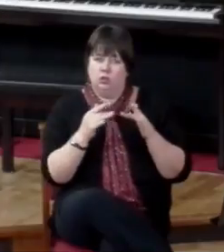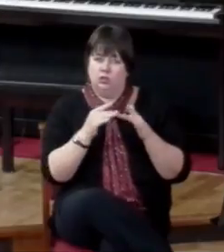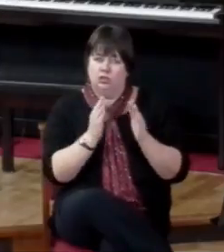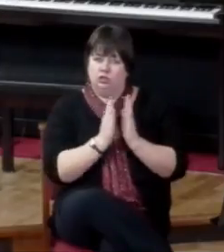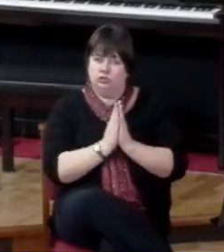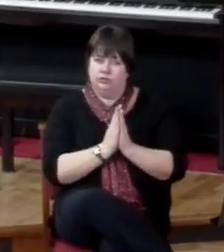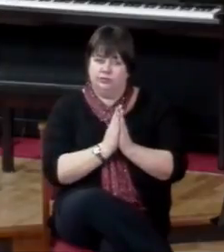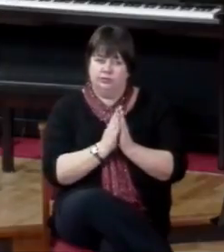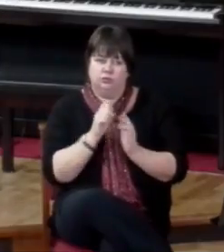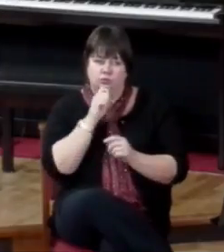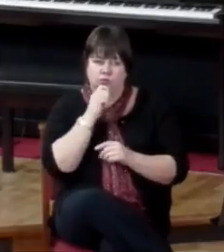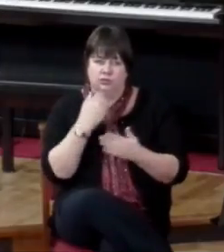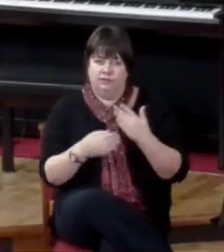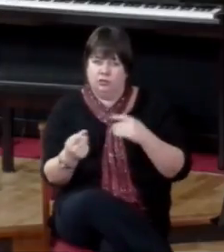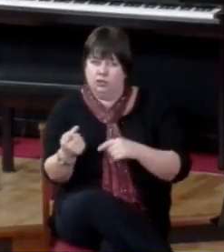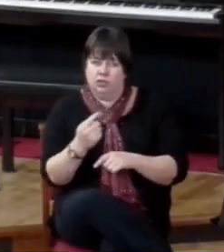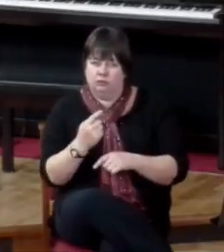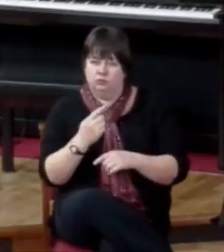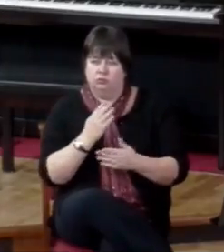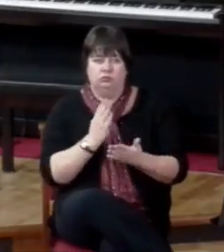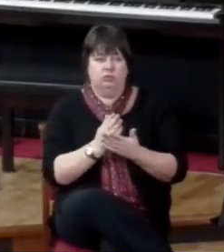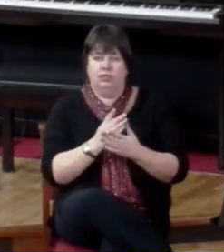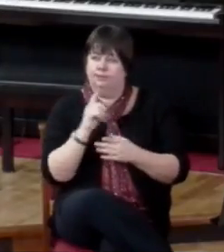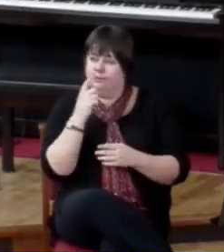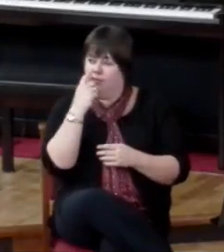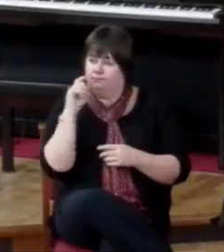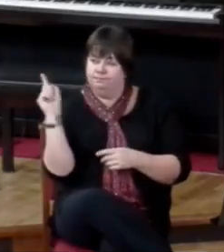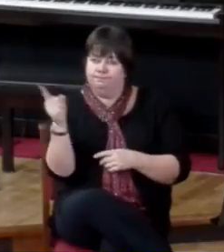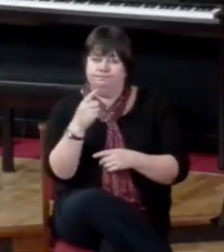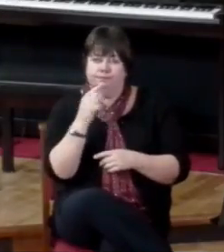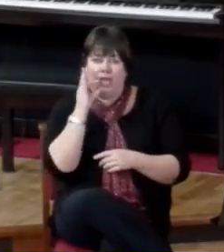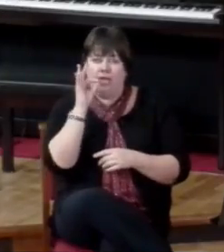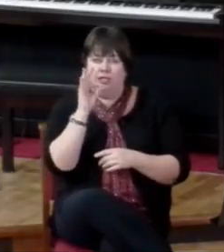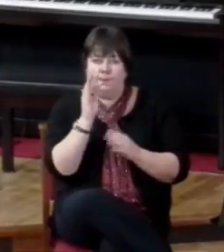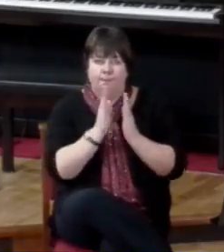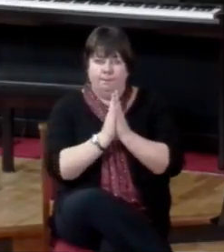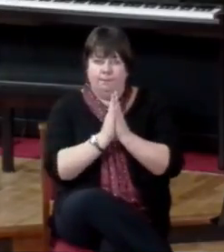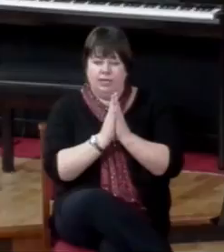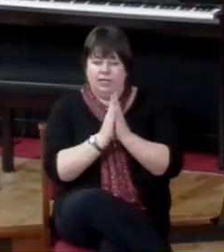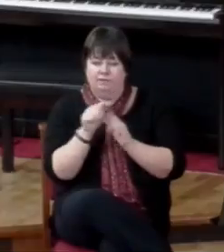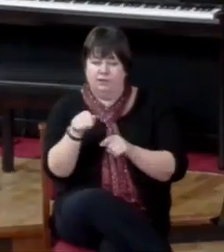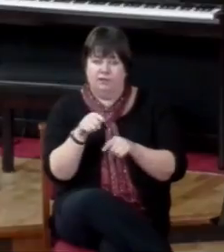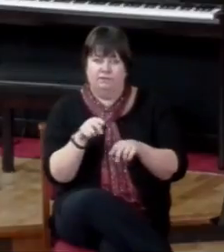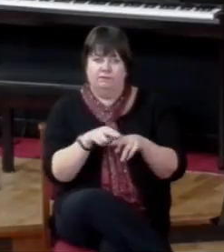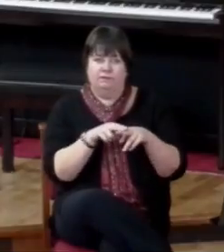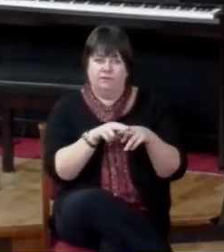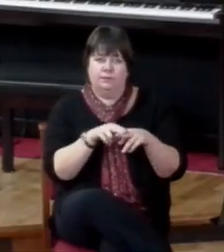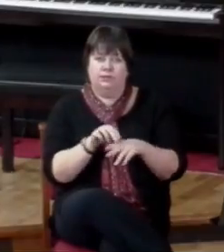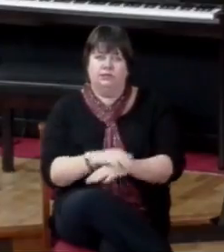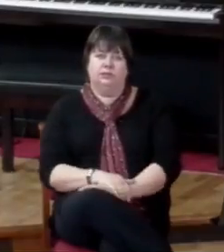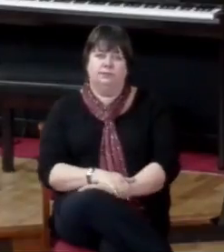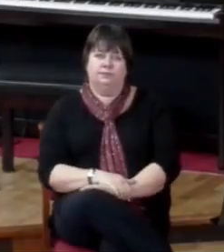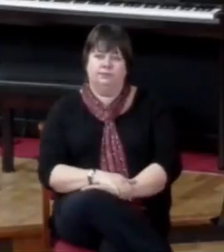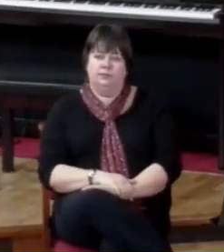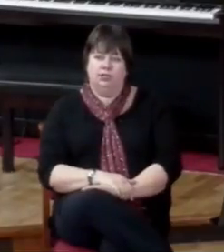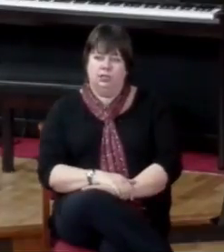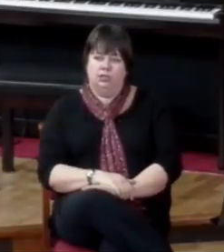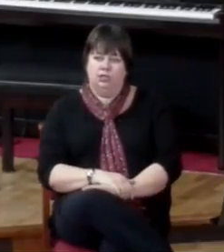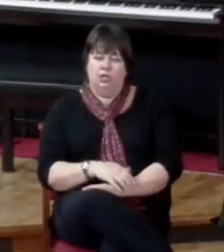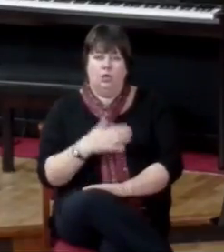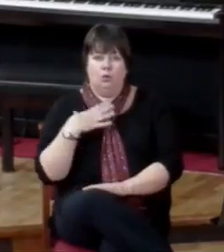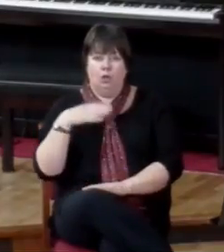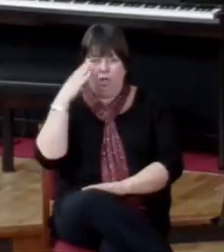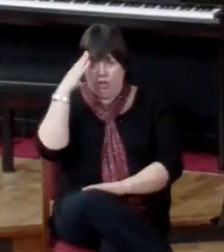to Messy Church. So pray for them, if you will. And then just to highlight the Men's